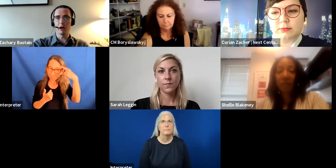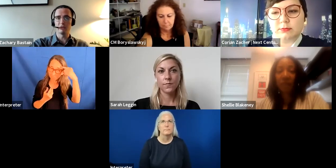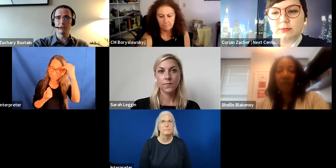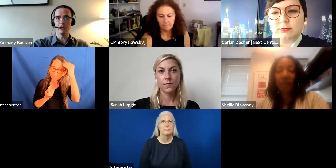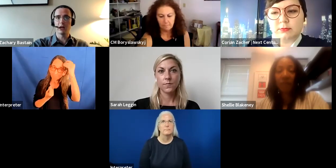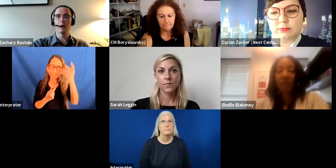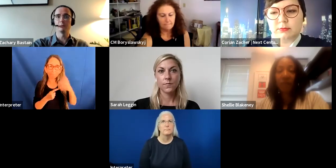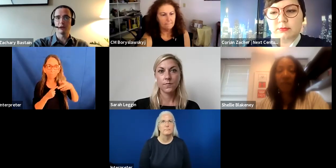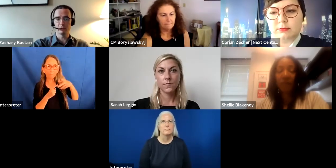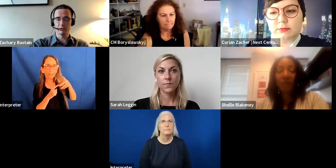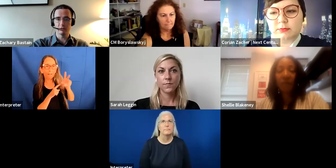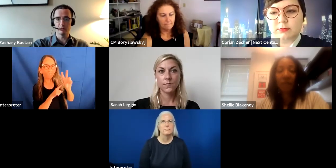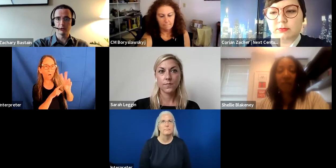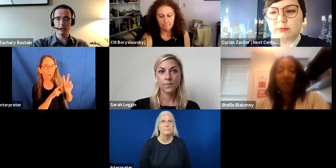is